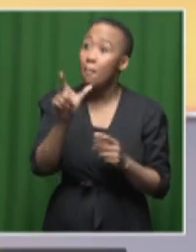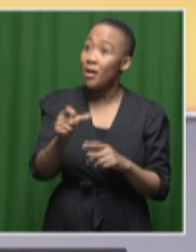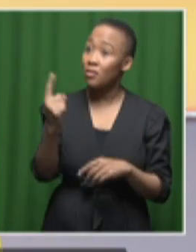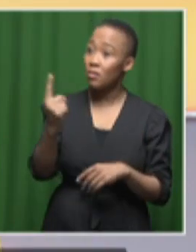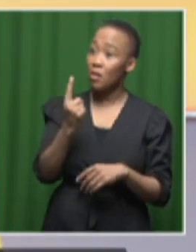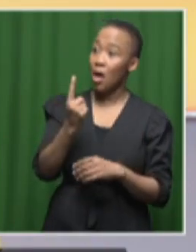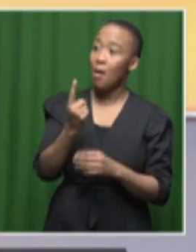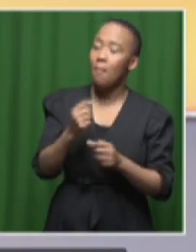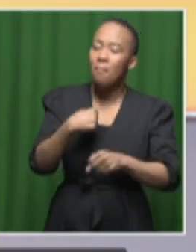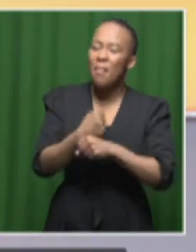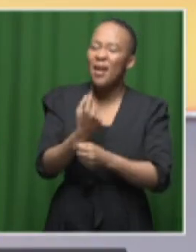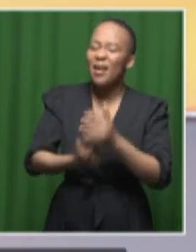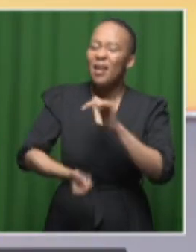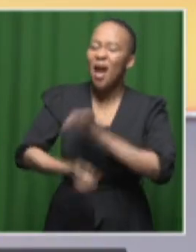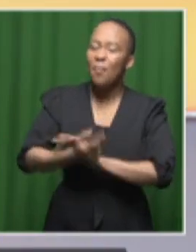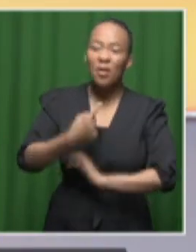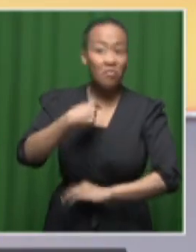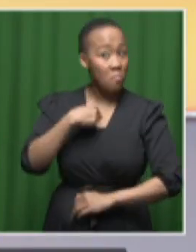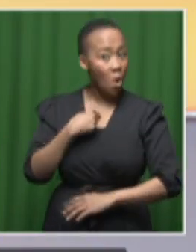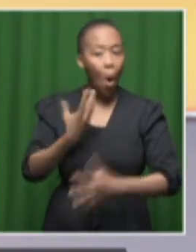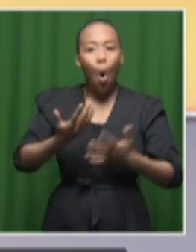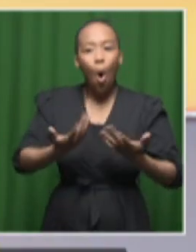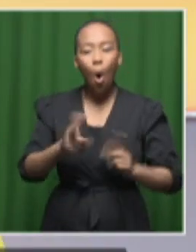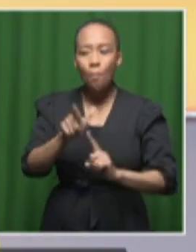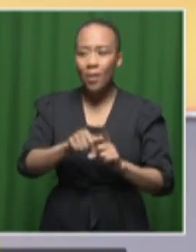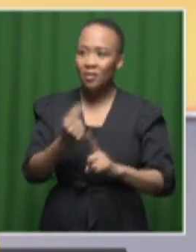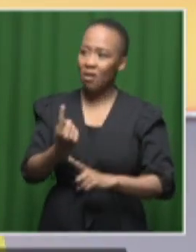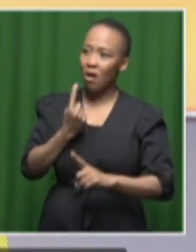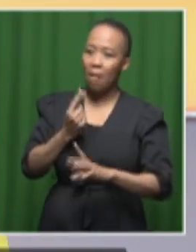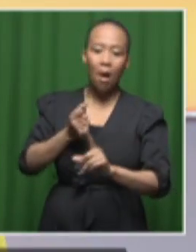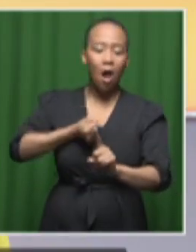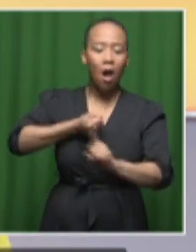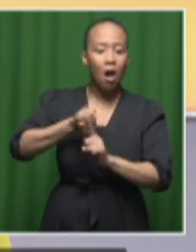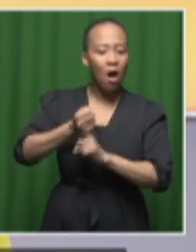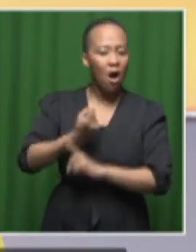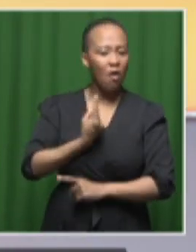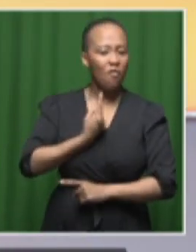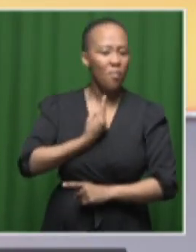No one's going to advocate for me quite clearly. And so they're kind of leaning into